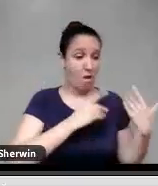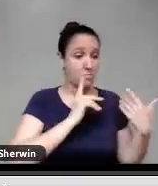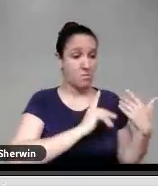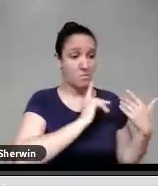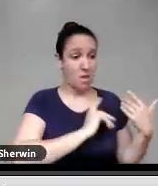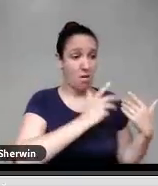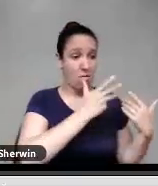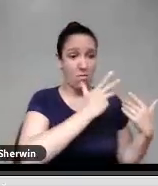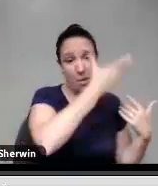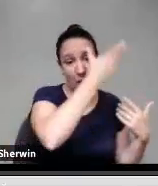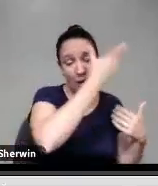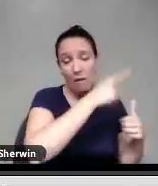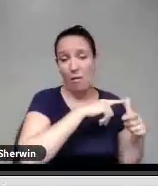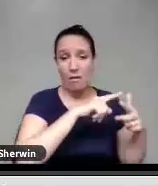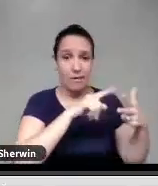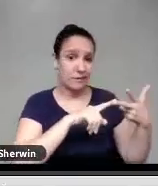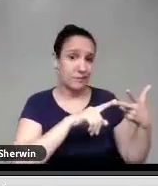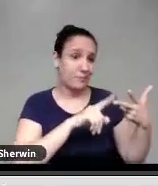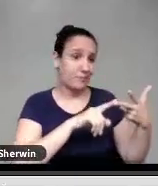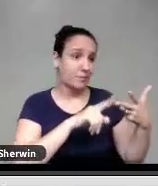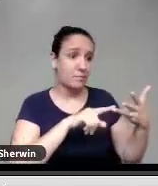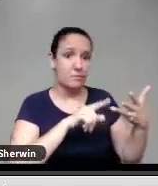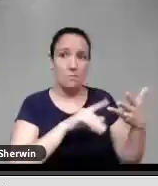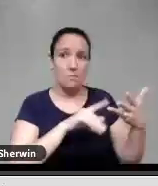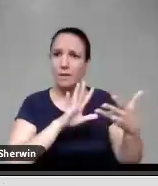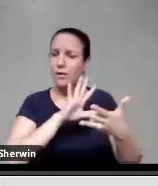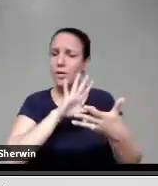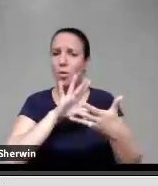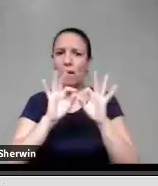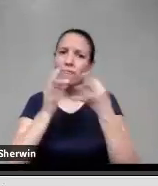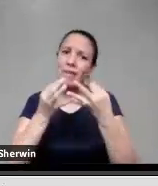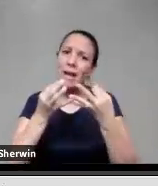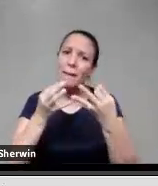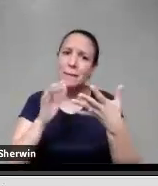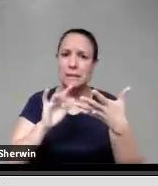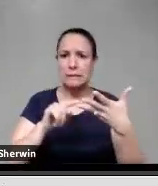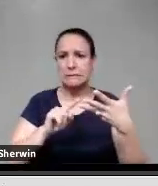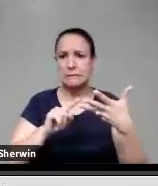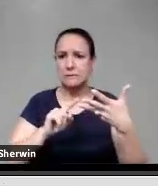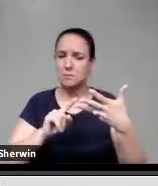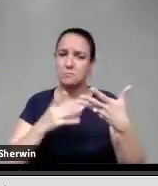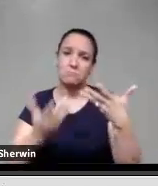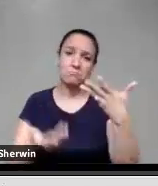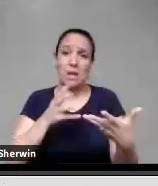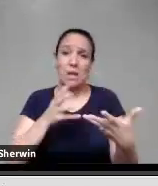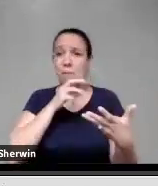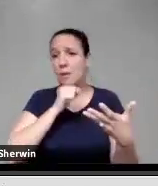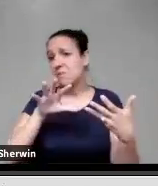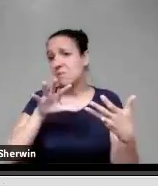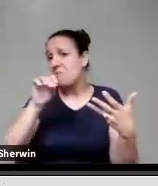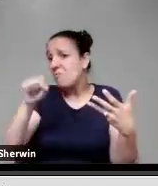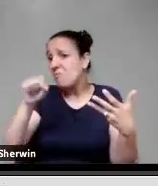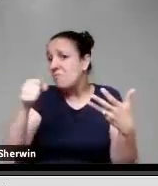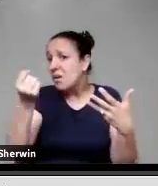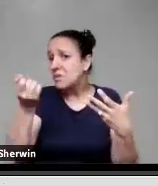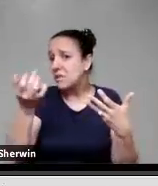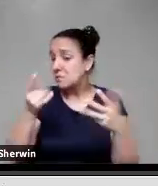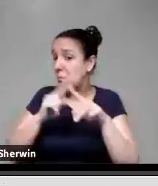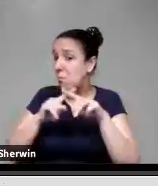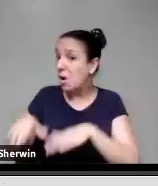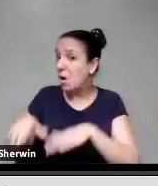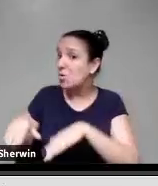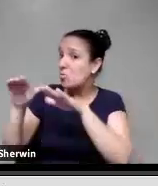have middle-aged families, people who are in their 50s raising young children now because they started their